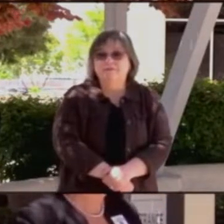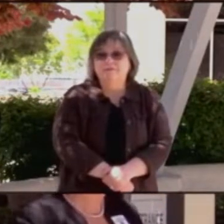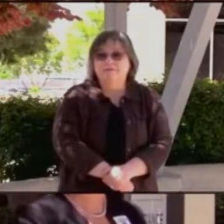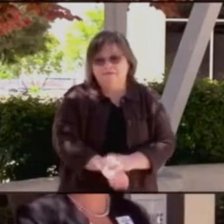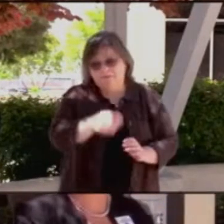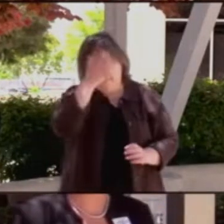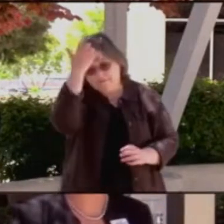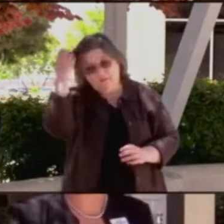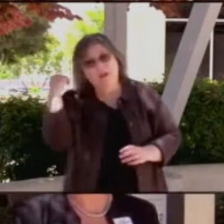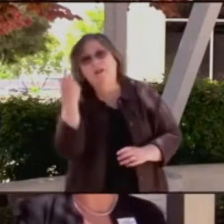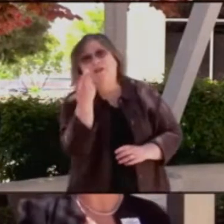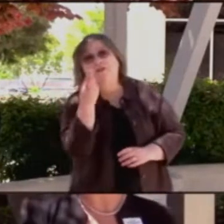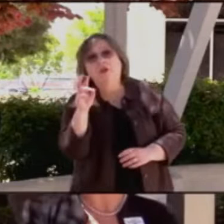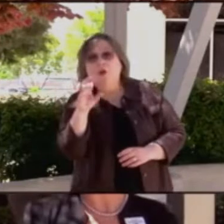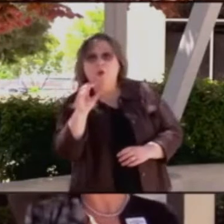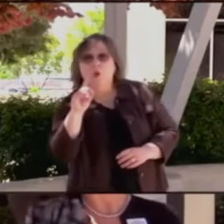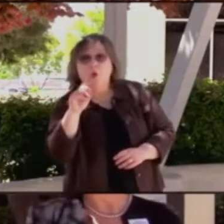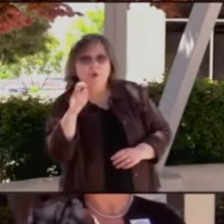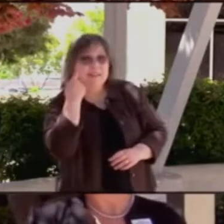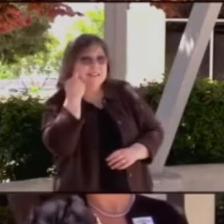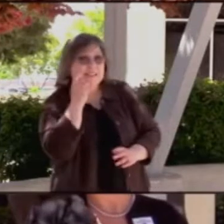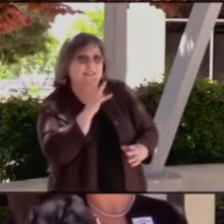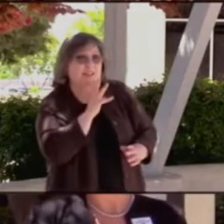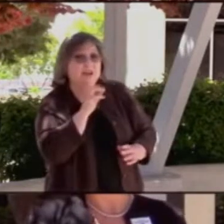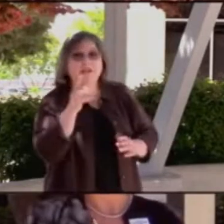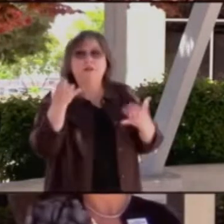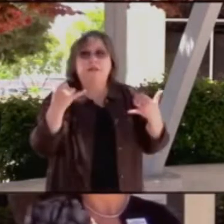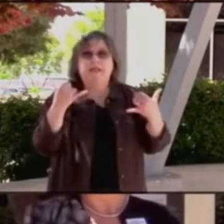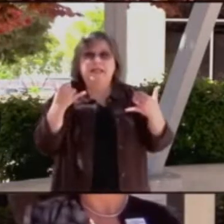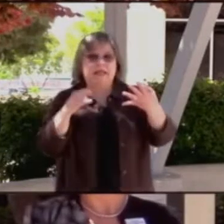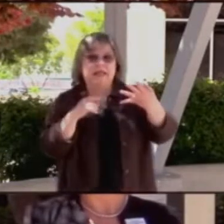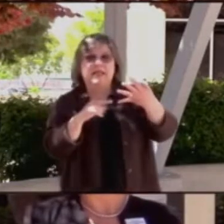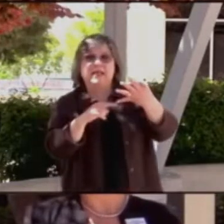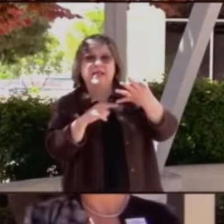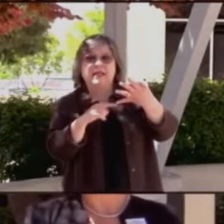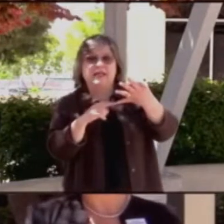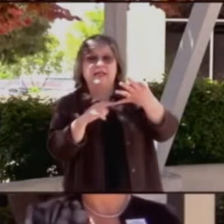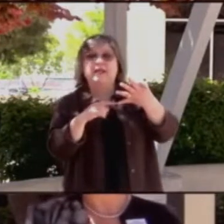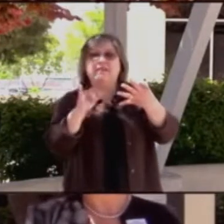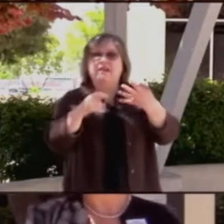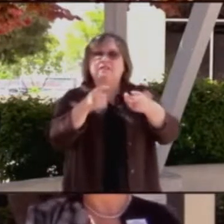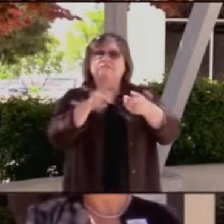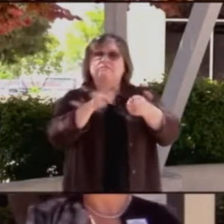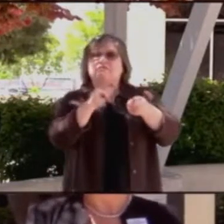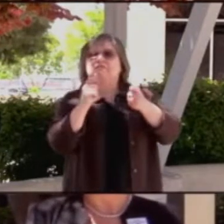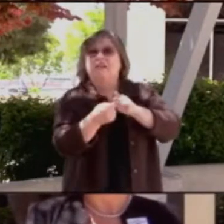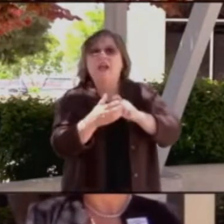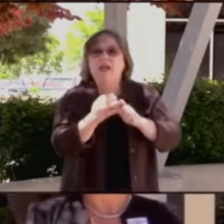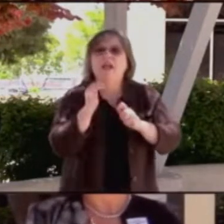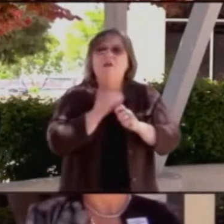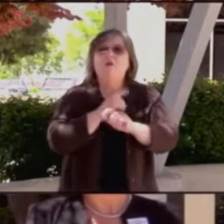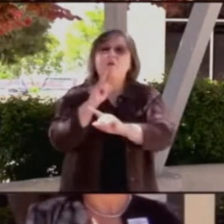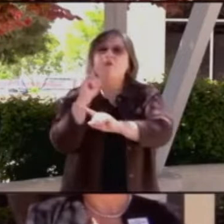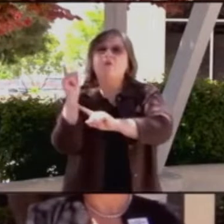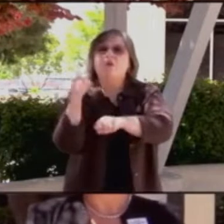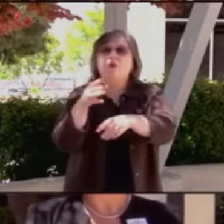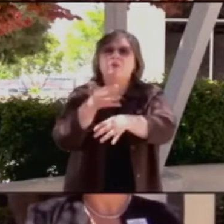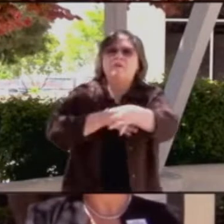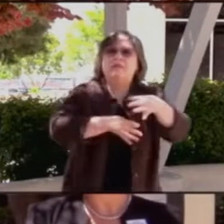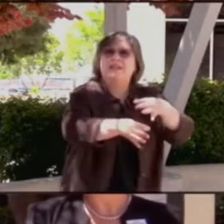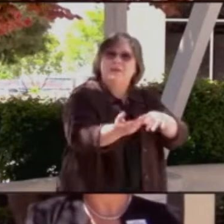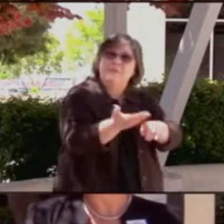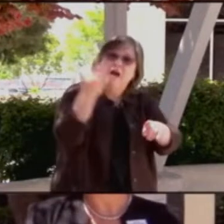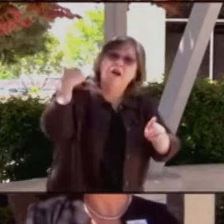As Dr. Cody mentioned, today's health officer order replaces the October risk reduction order, and it has